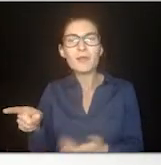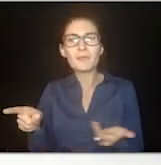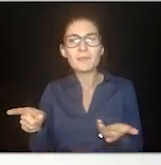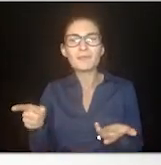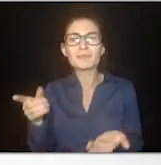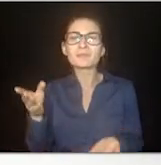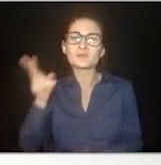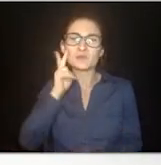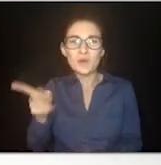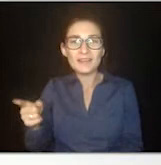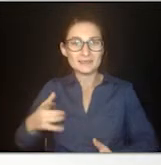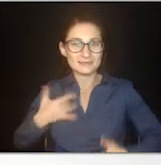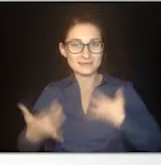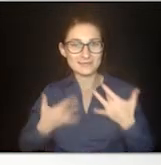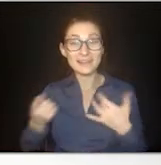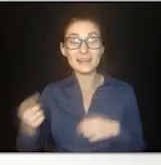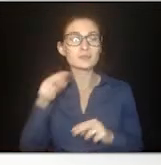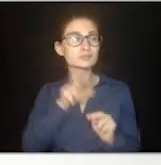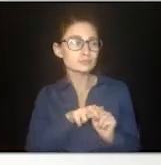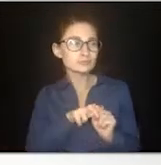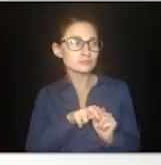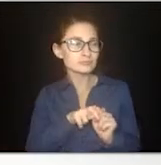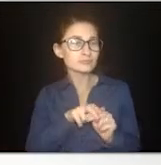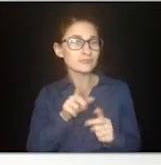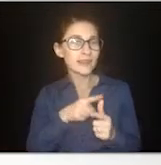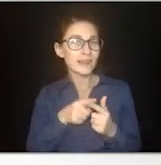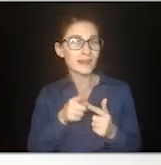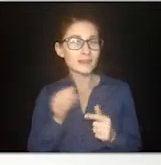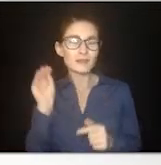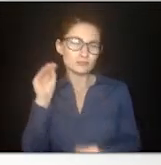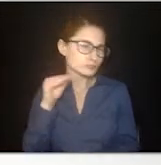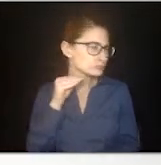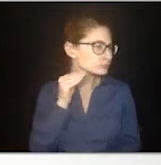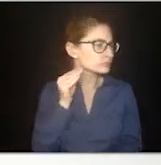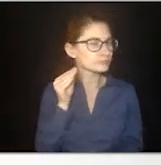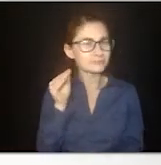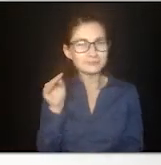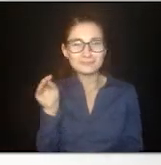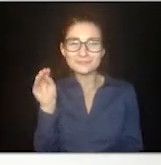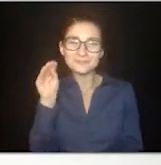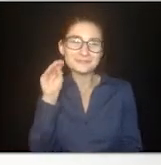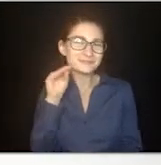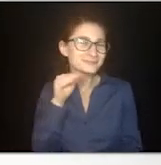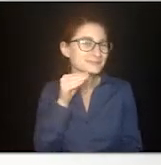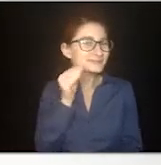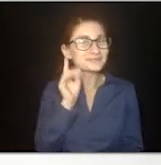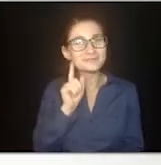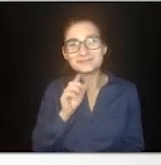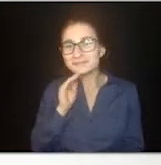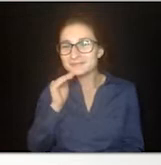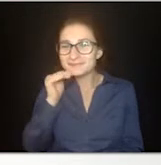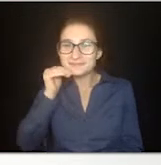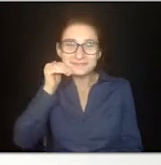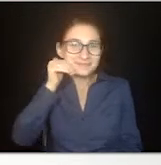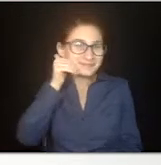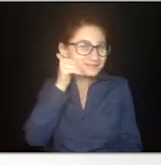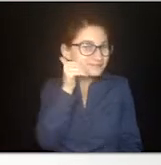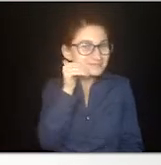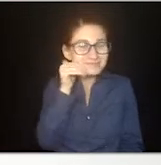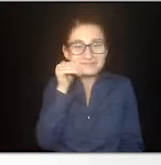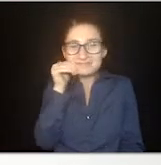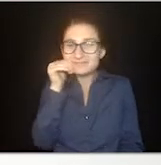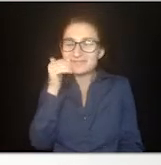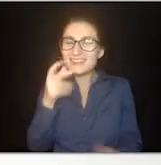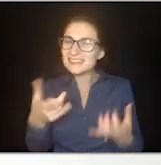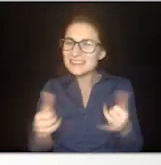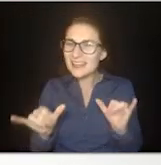The first thing he did was he just kind of sat there for a minute and then he started to move his head. But you could kind of see the smile. And it